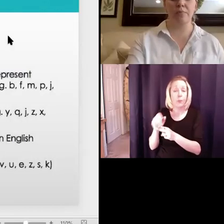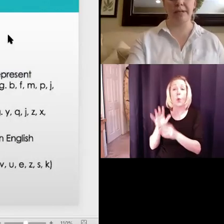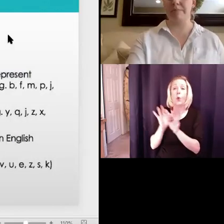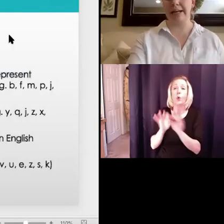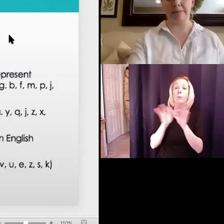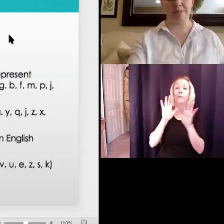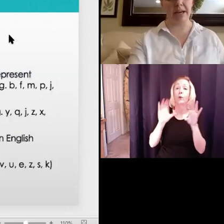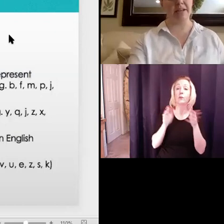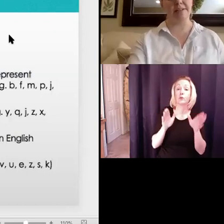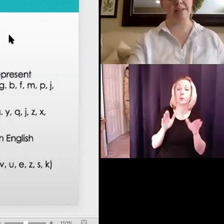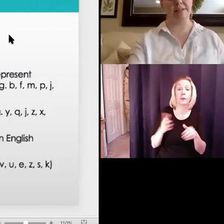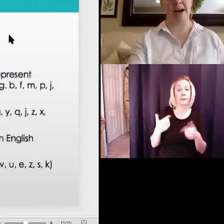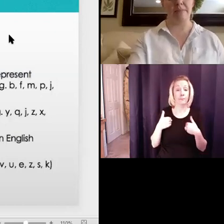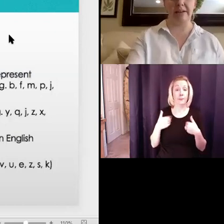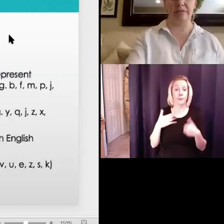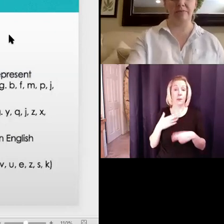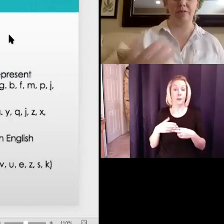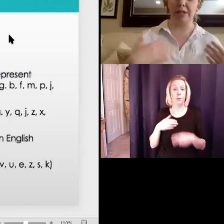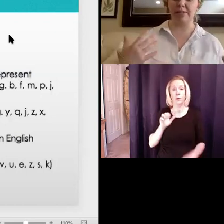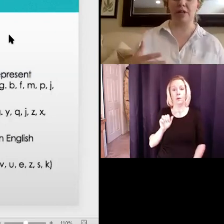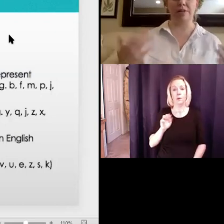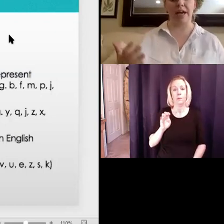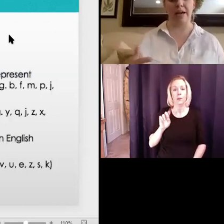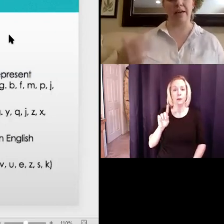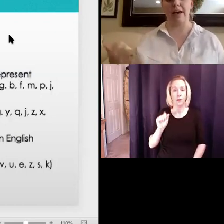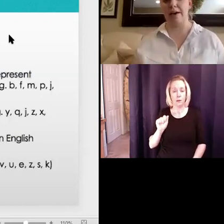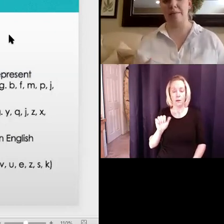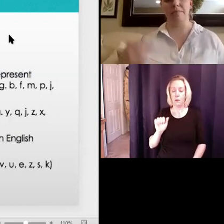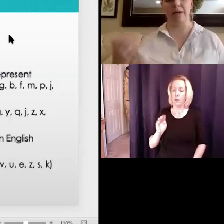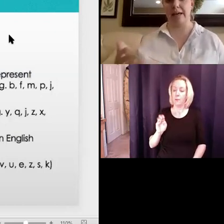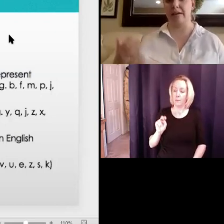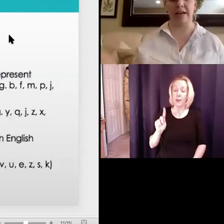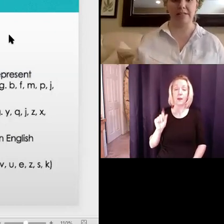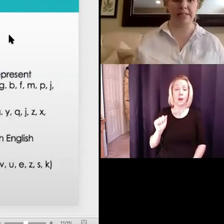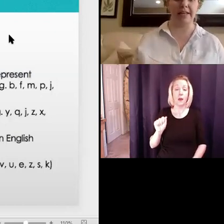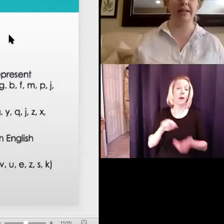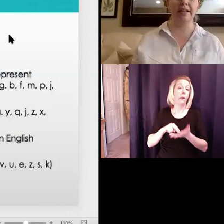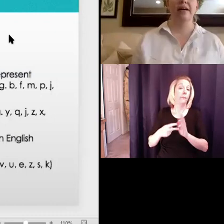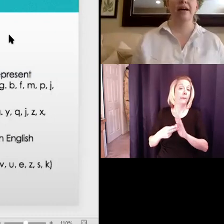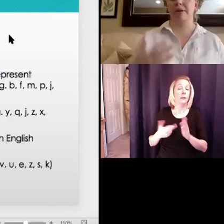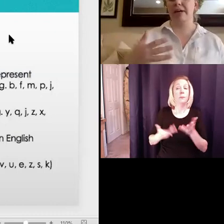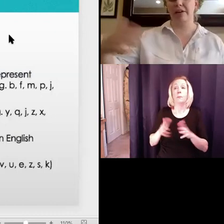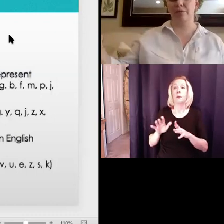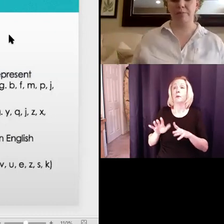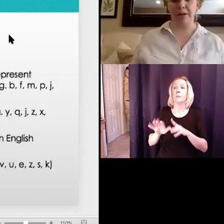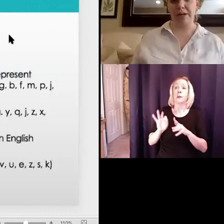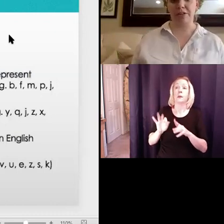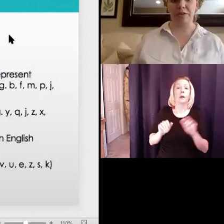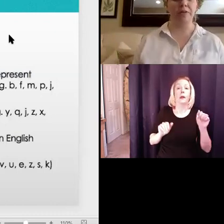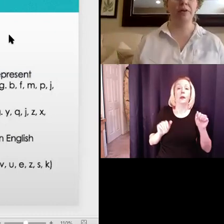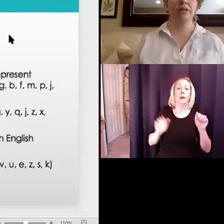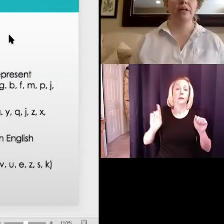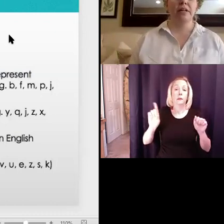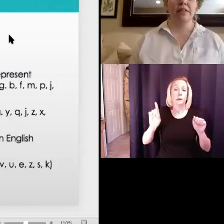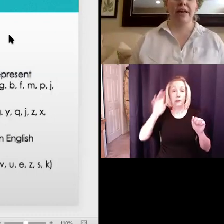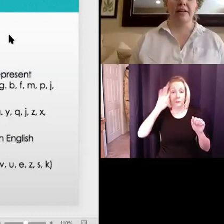So like my name's Amanda, so I might, for me, start with A, M, N, and D, and kind of work my way